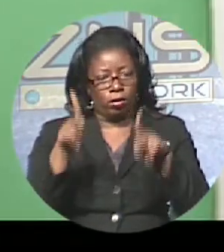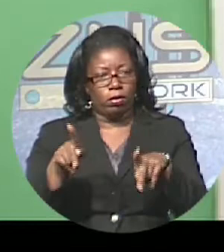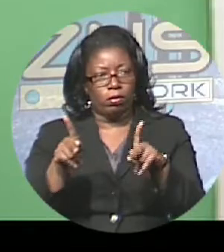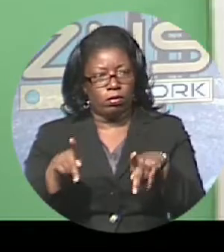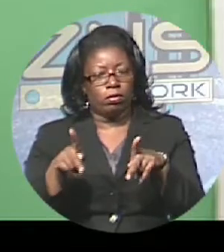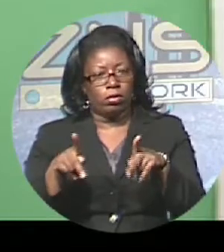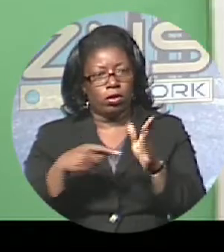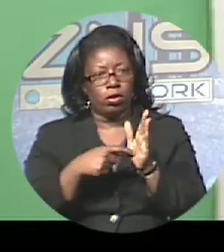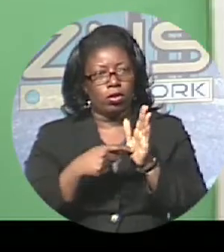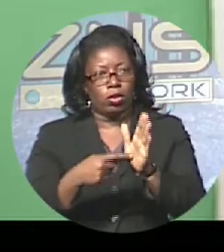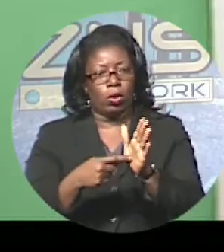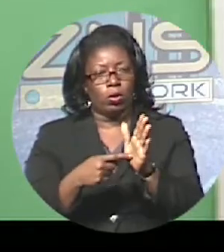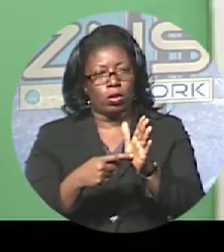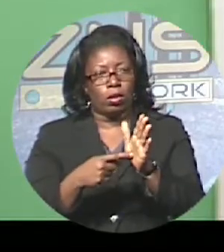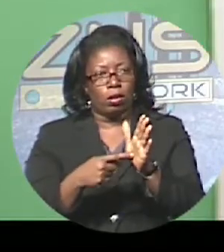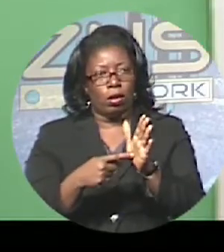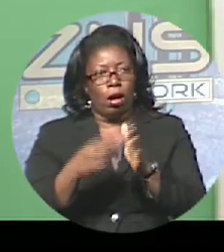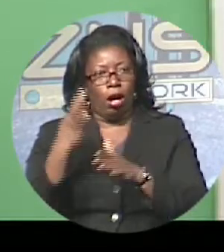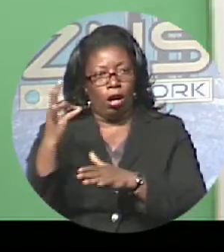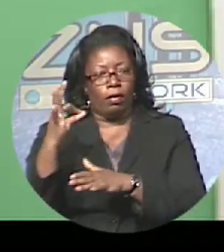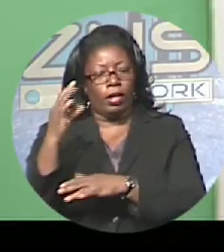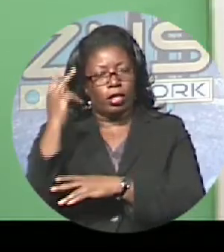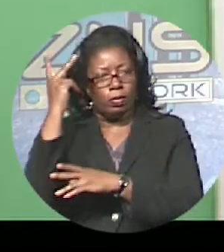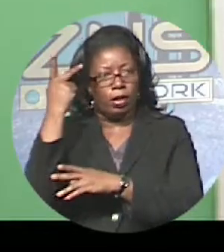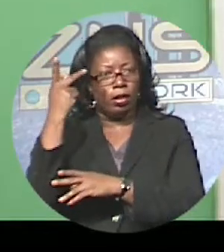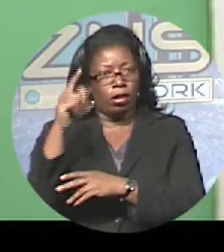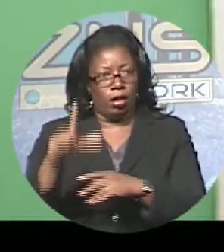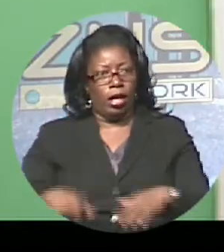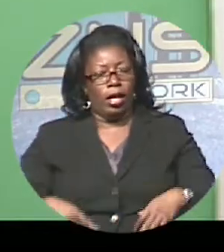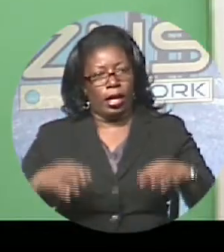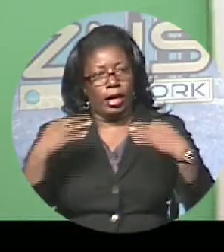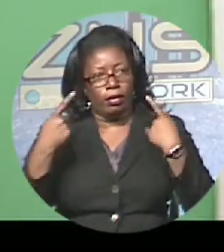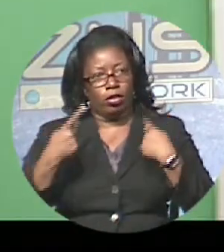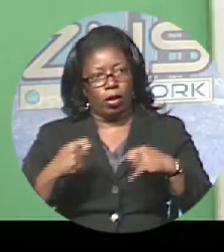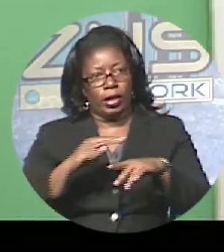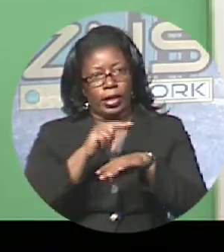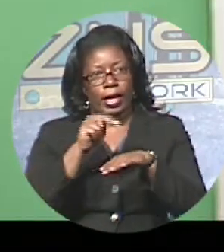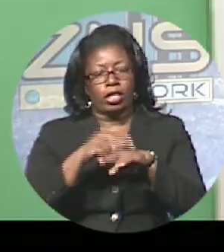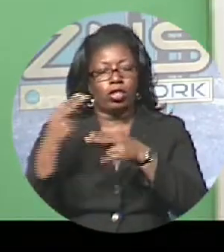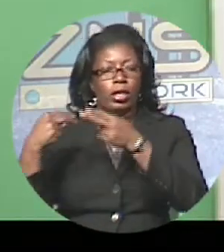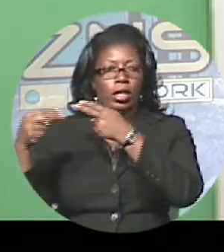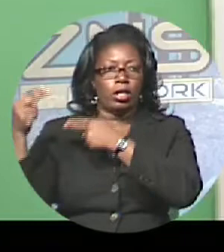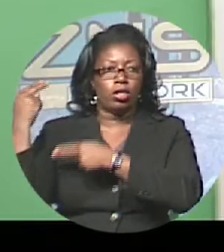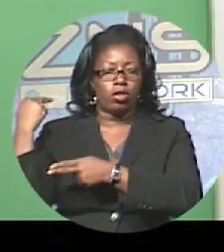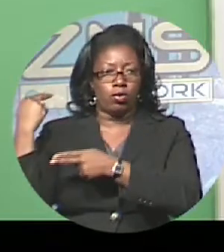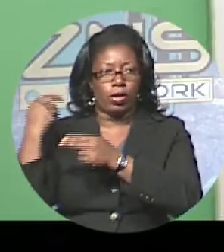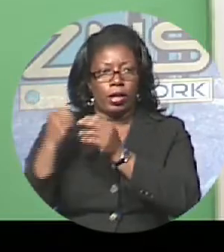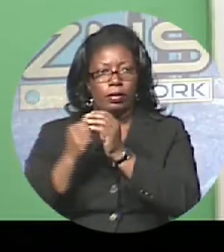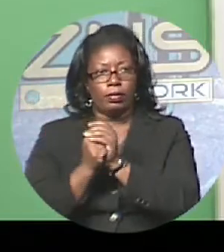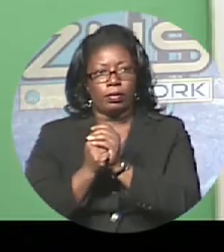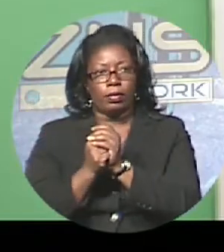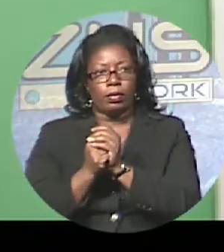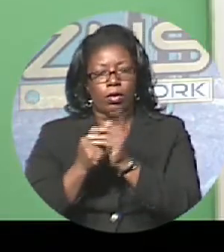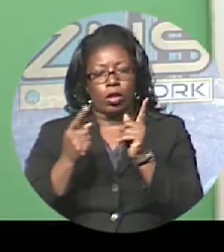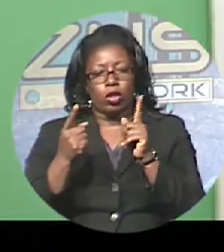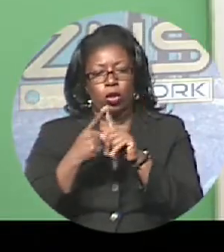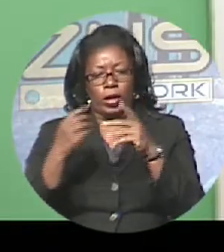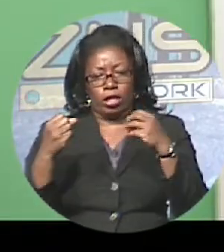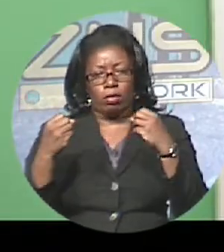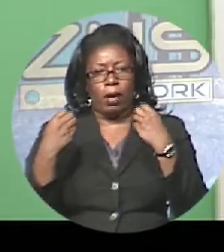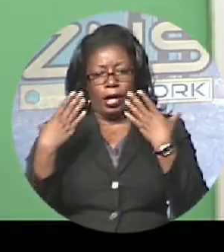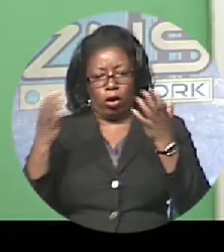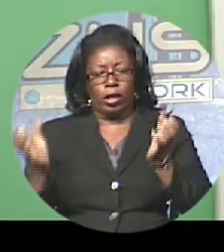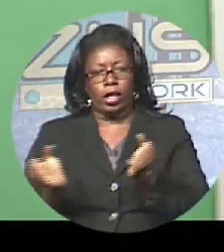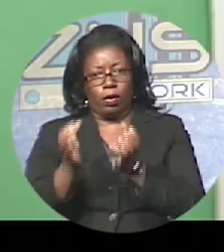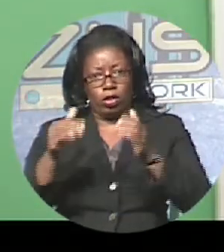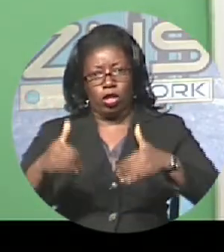displayed throughout his political life be preserved and enshrined in our national history, so as to inspire young Bahamians